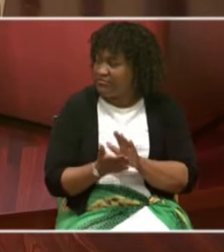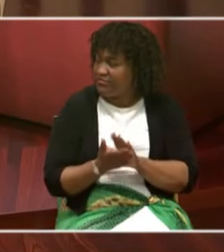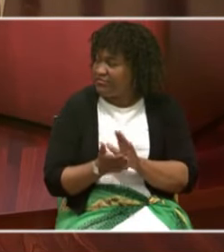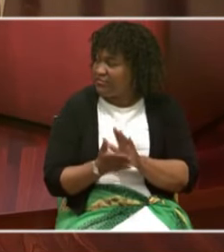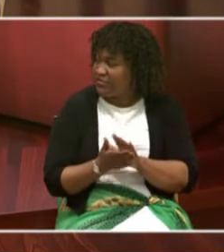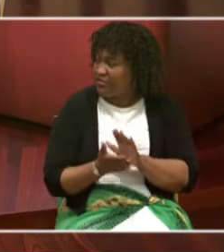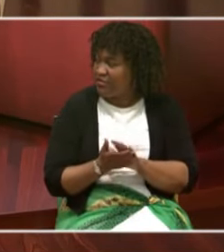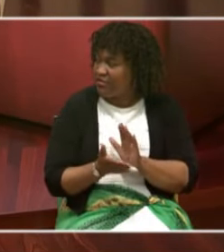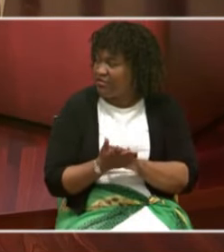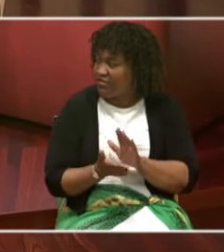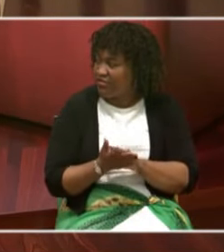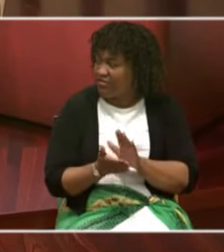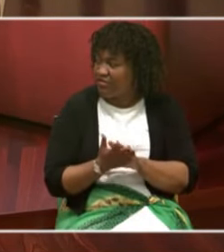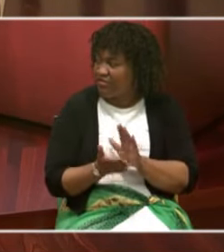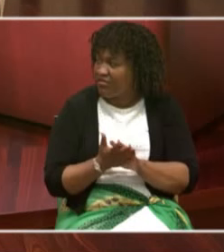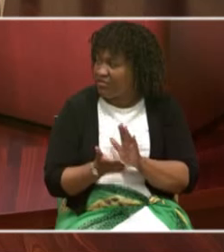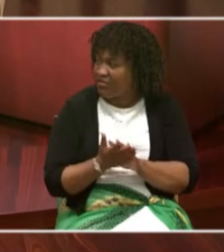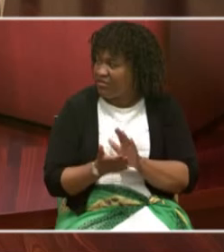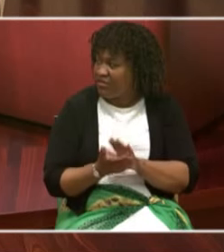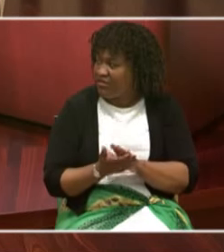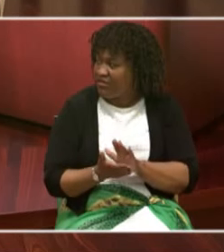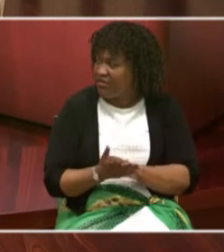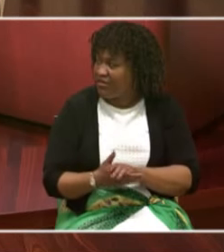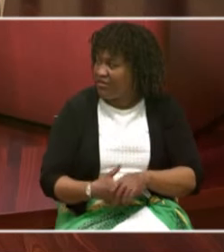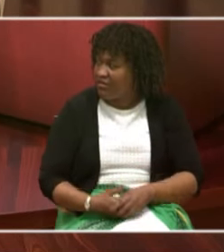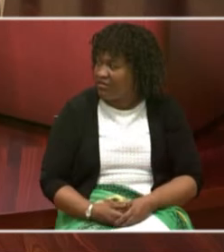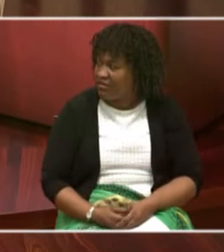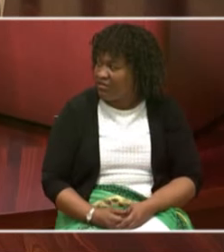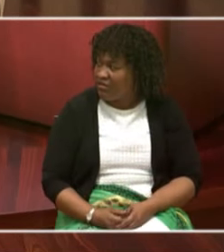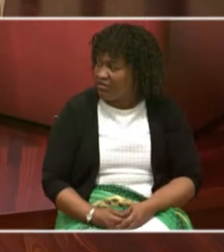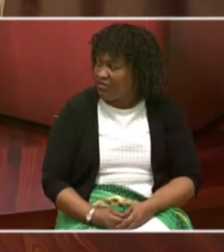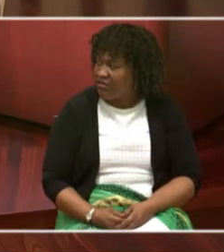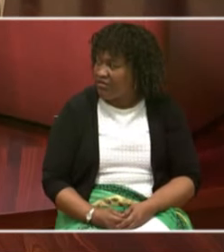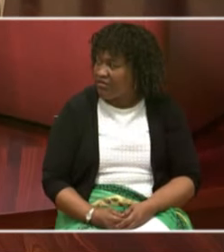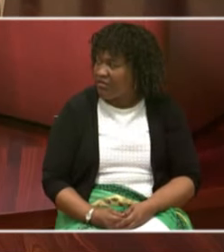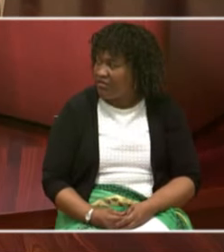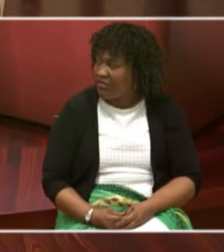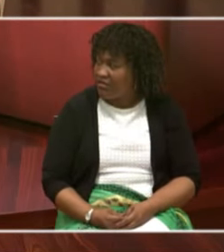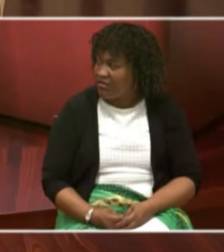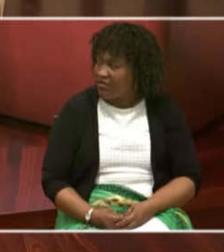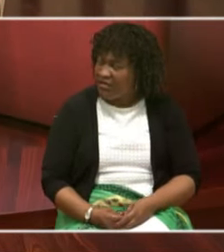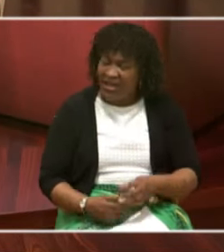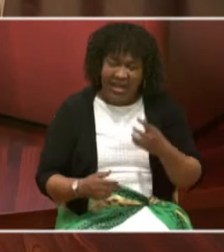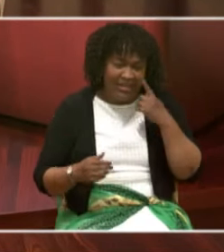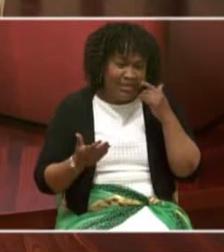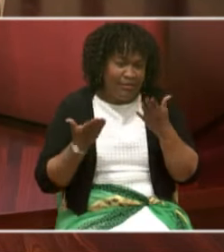can you do? Dr. King would say on occasion,